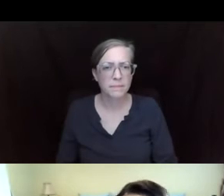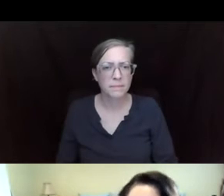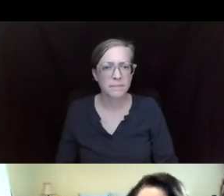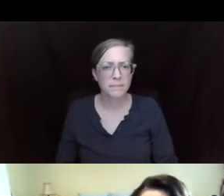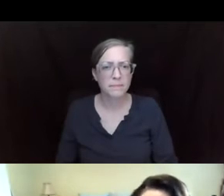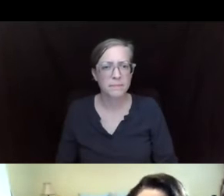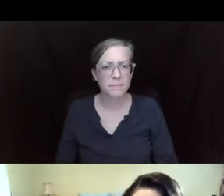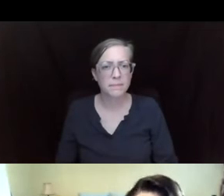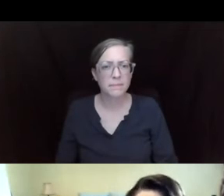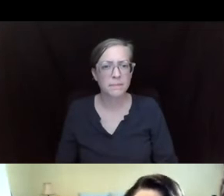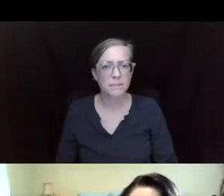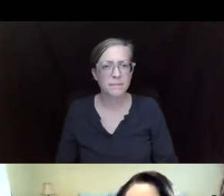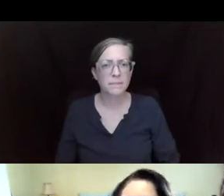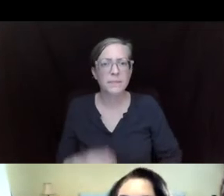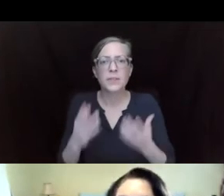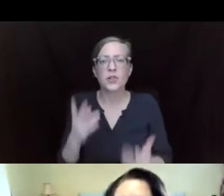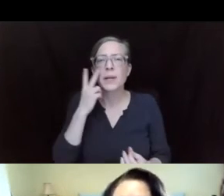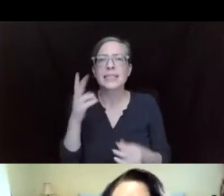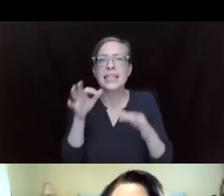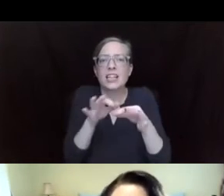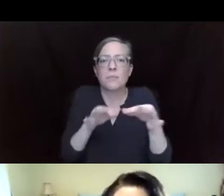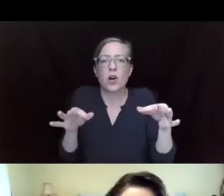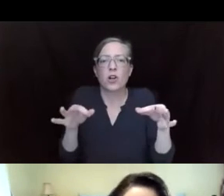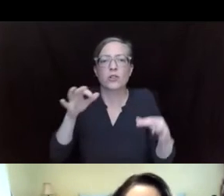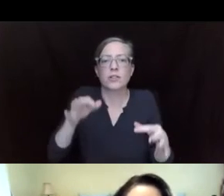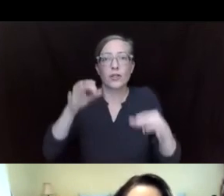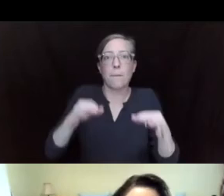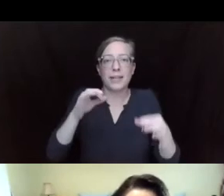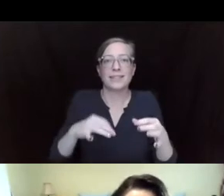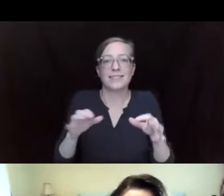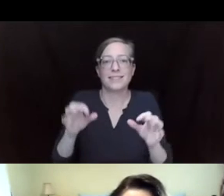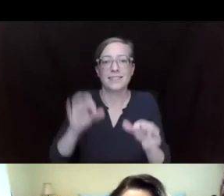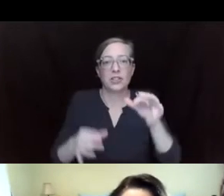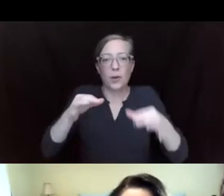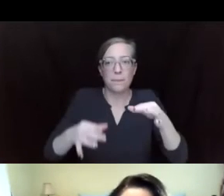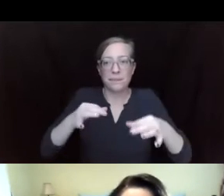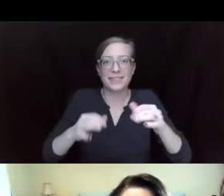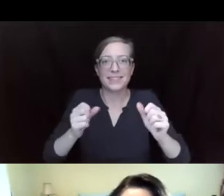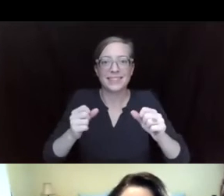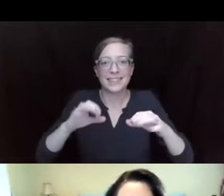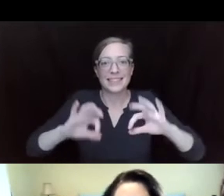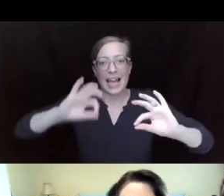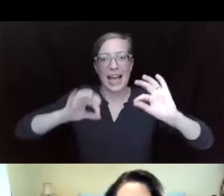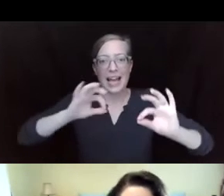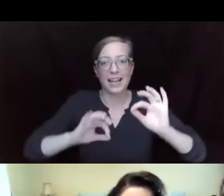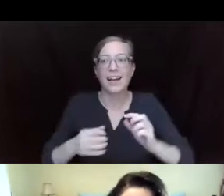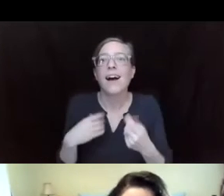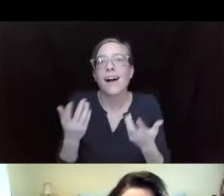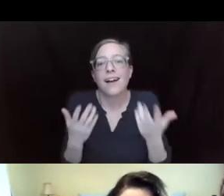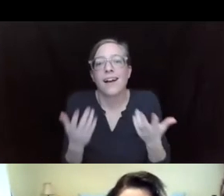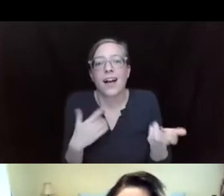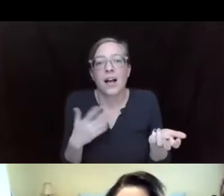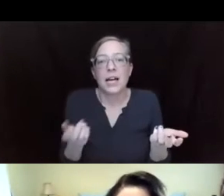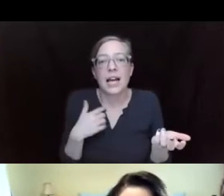the particles jumping and jumping? Because each time I increase the electric field, the equilibrium